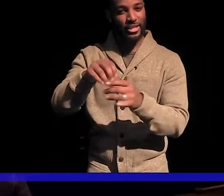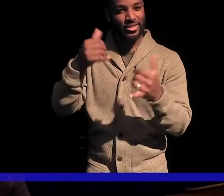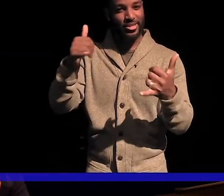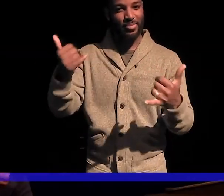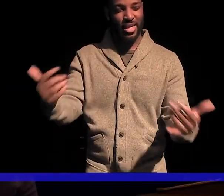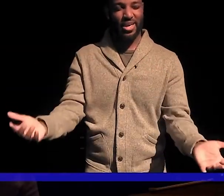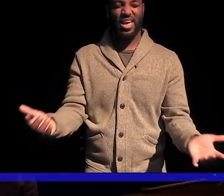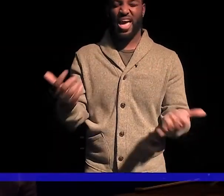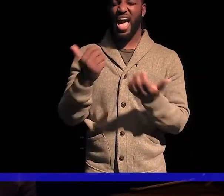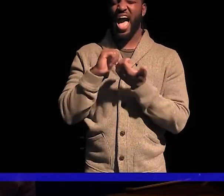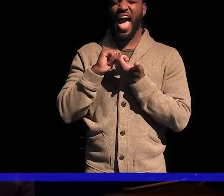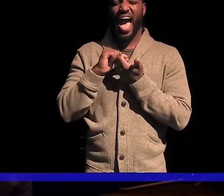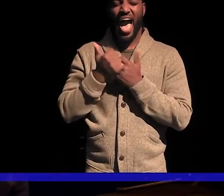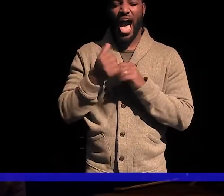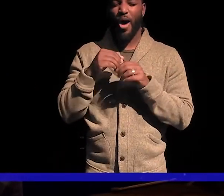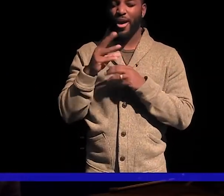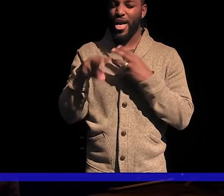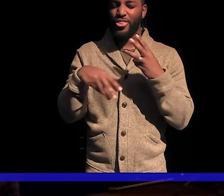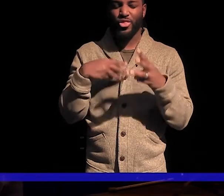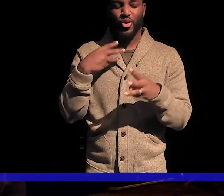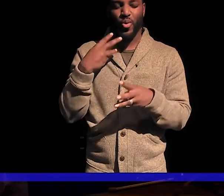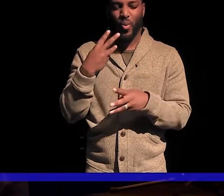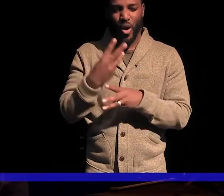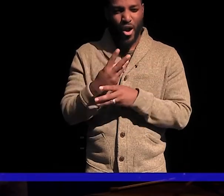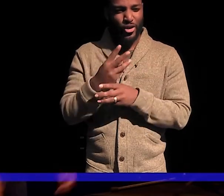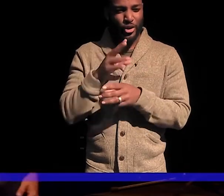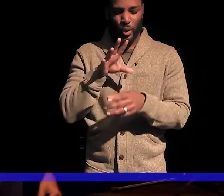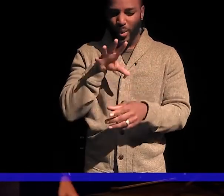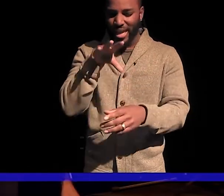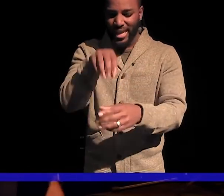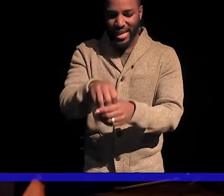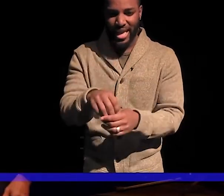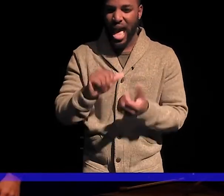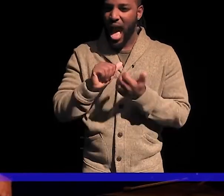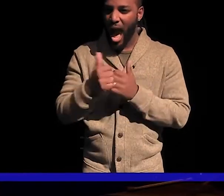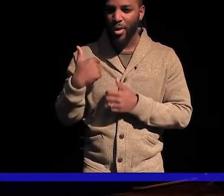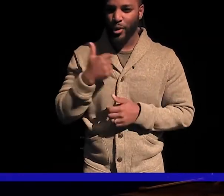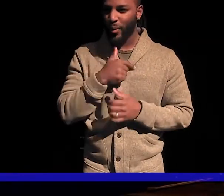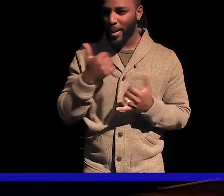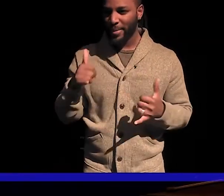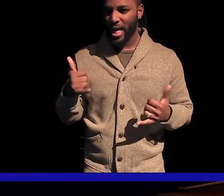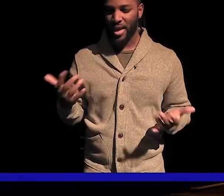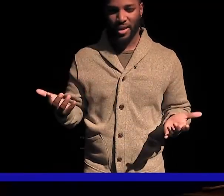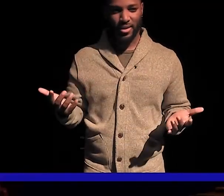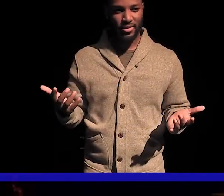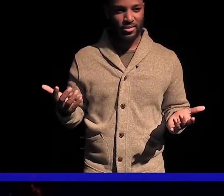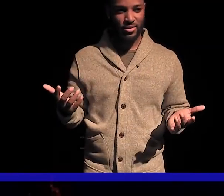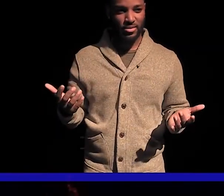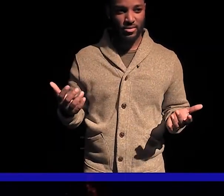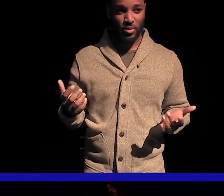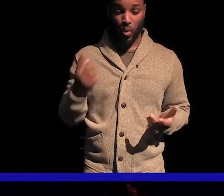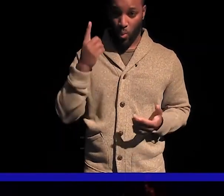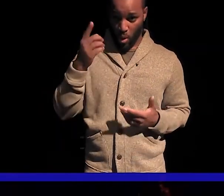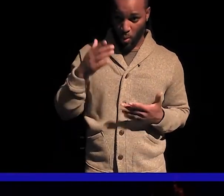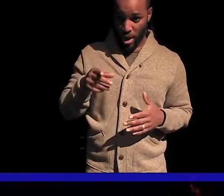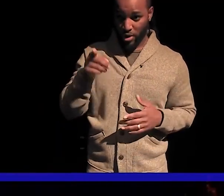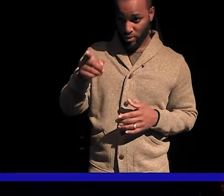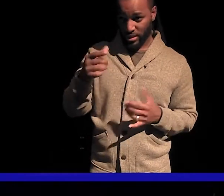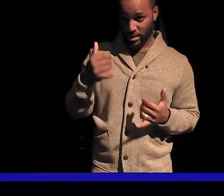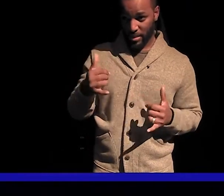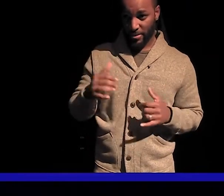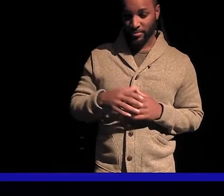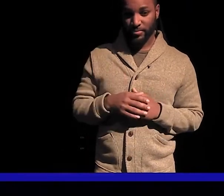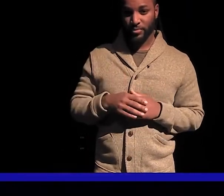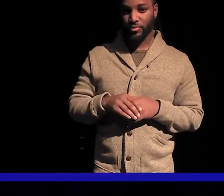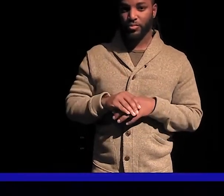the world do we get in on that? How do we get to play? One way that you don't get to play is by